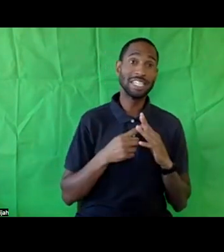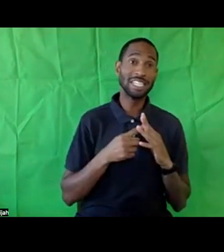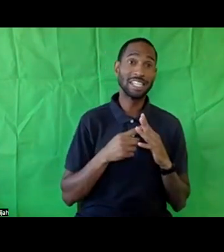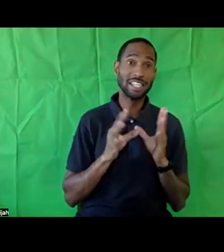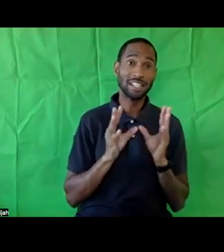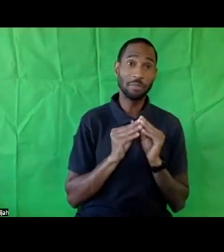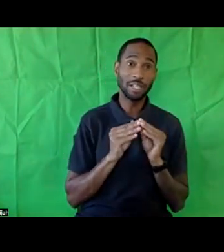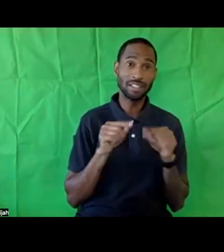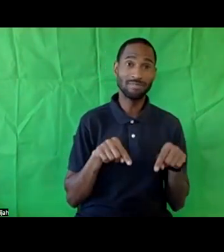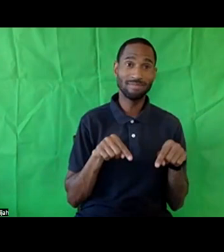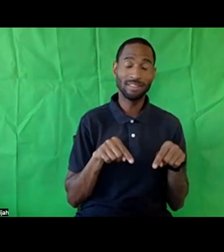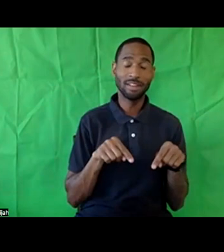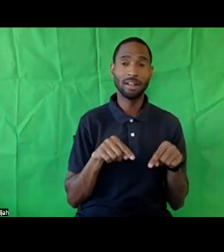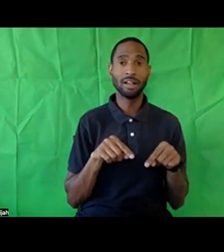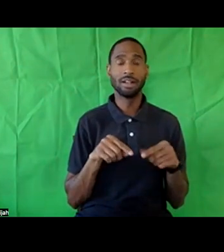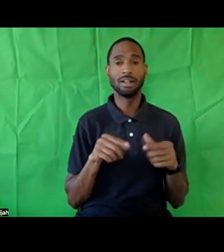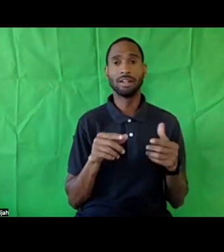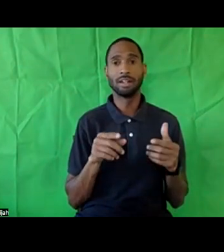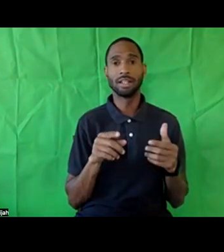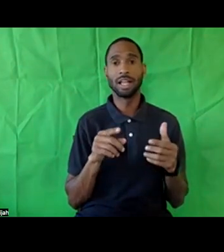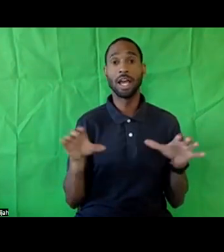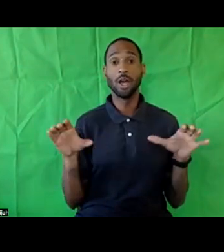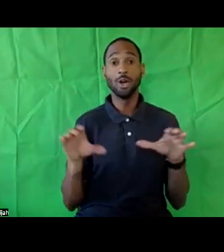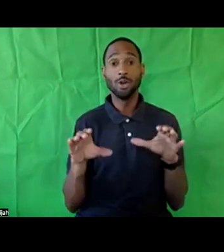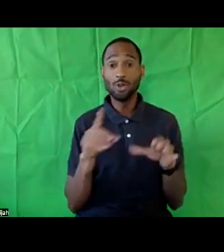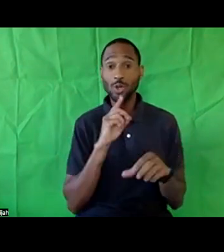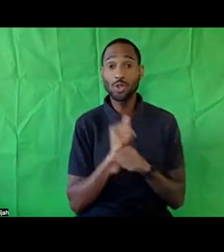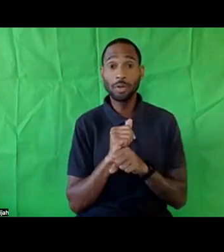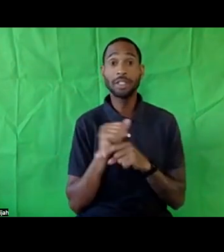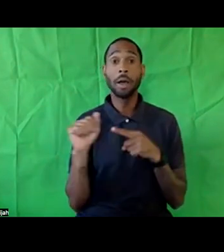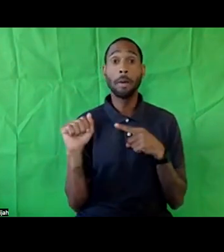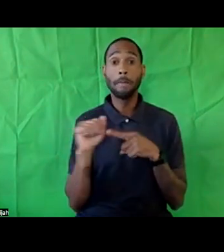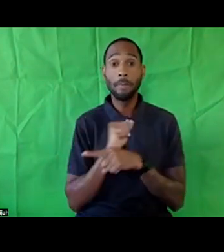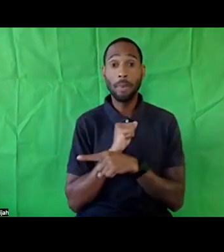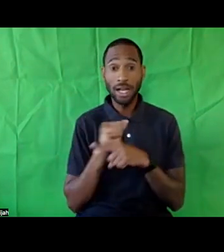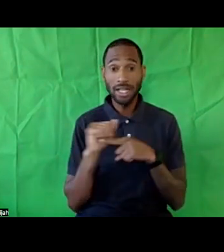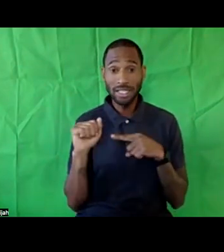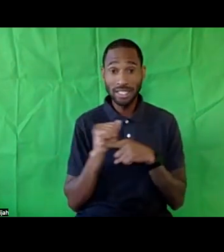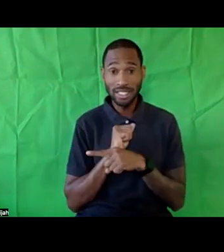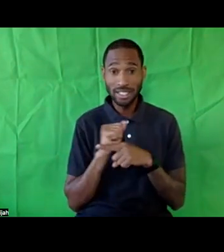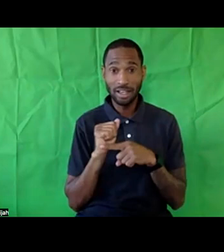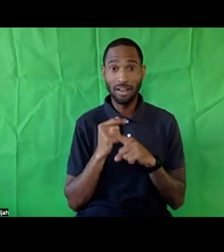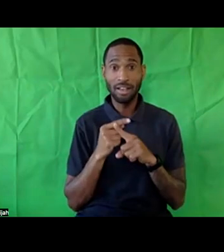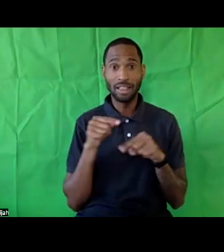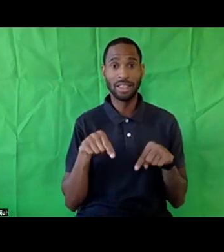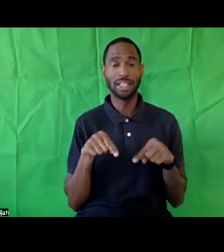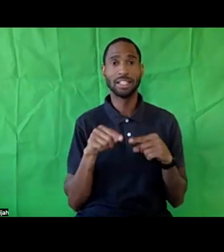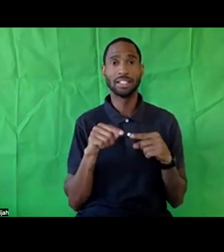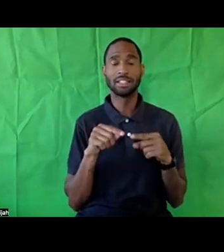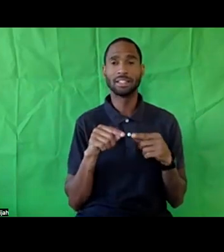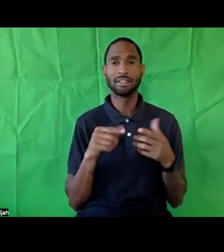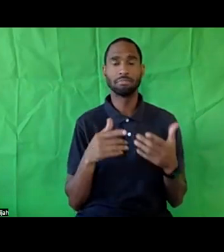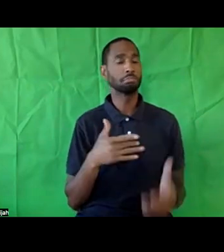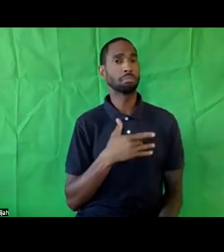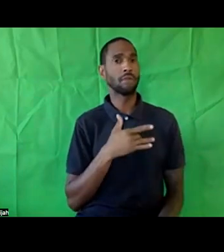this, at the idea of like actually practicing the thing. And I feel